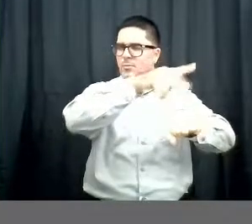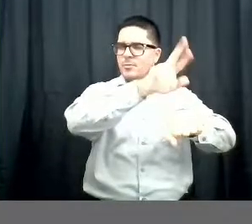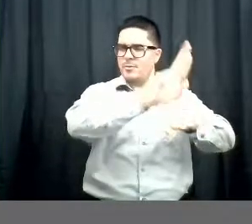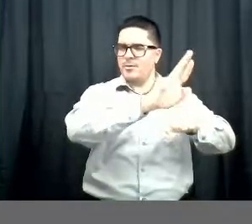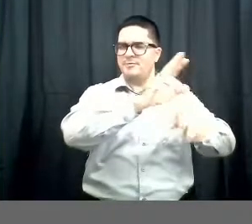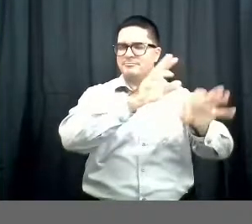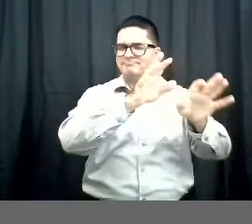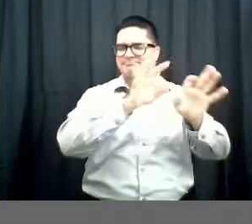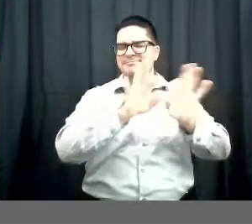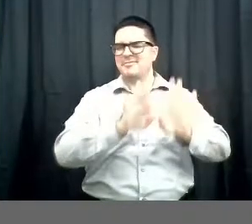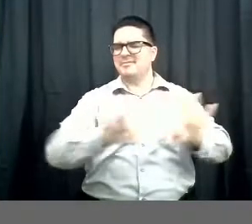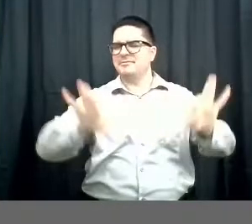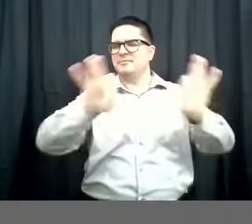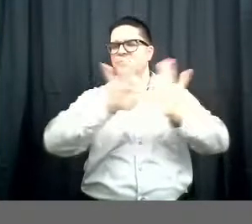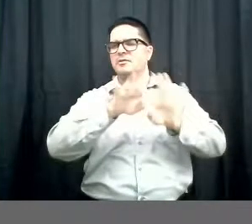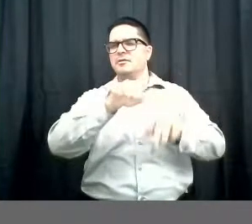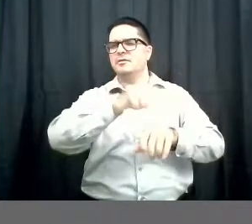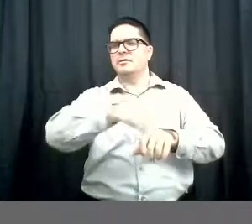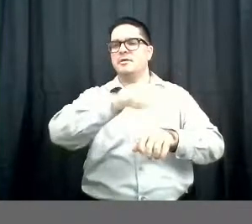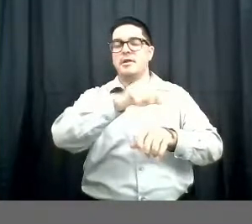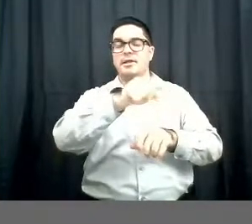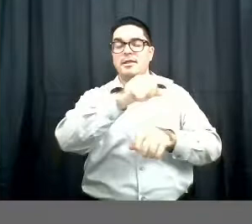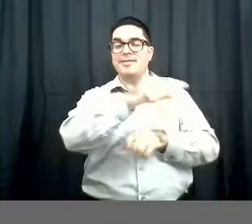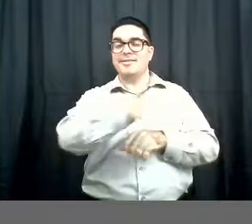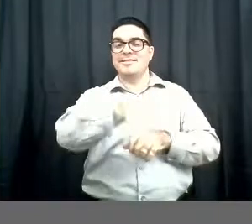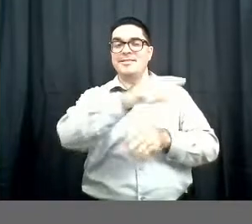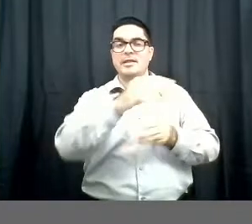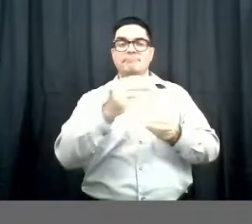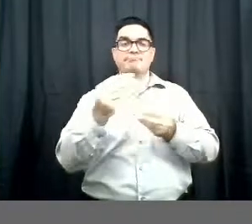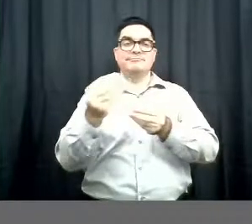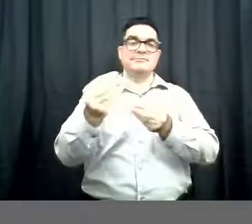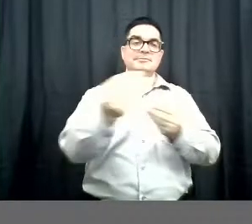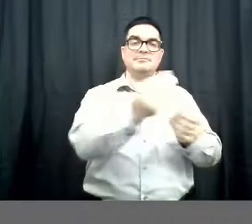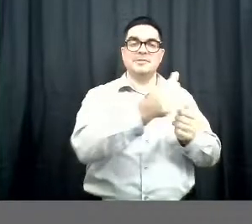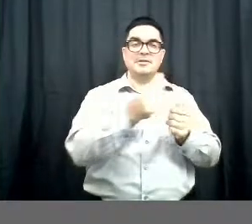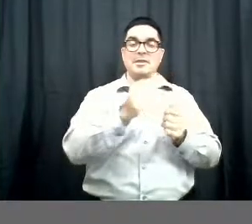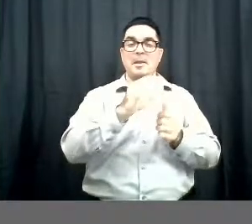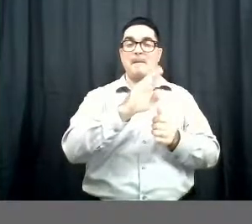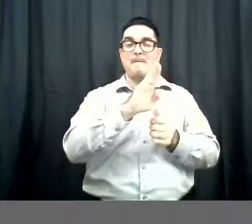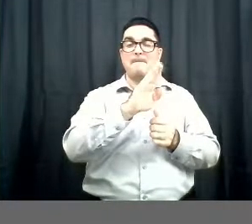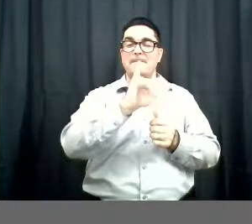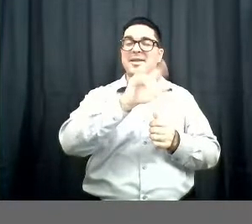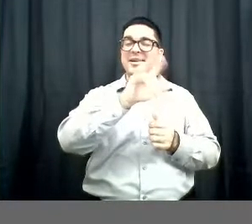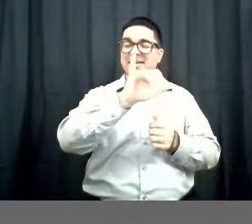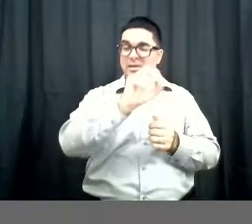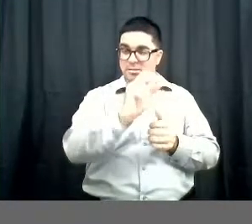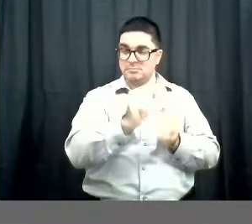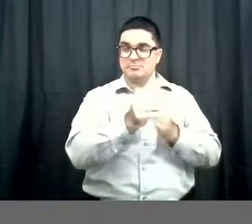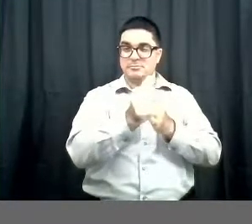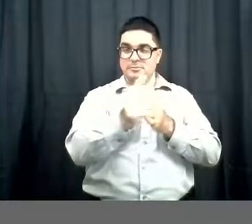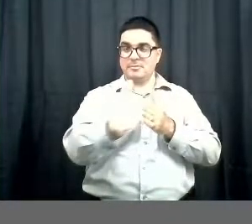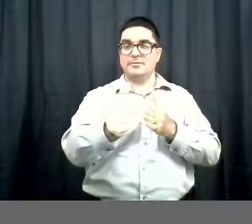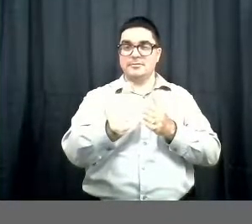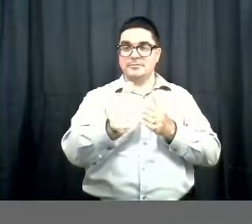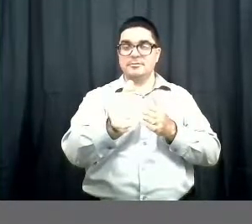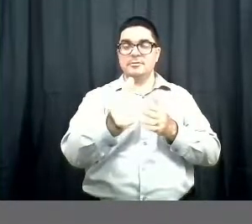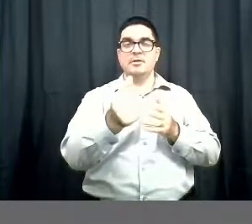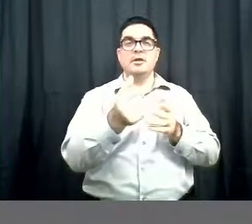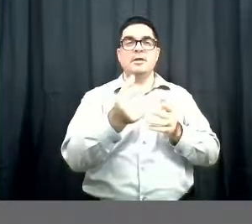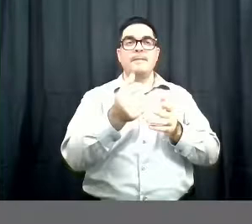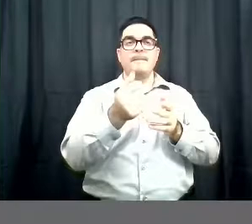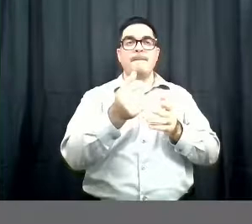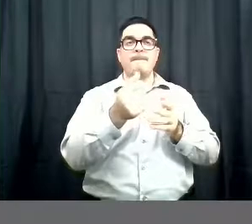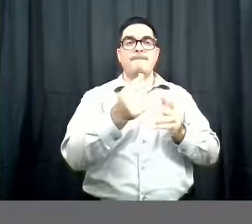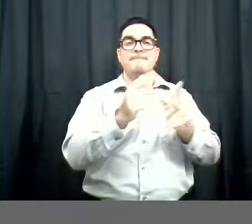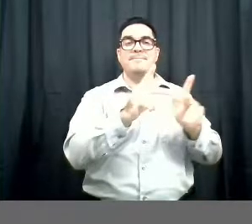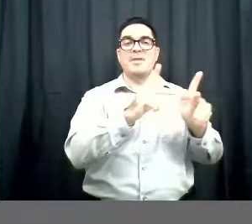view, they've spent $1 billion almost of their money on a project that has not yielded much.